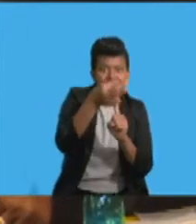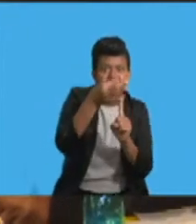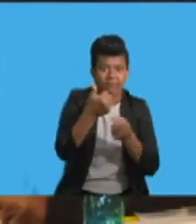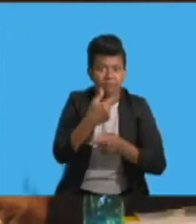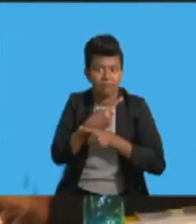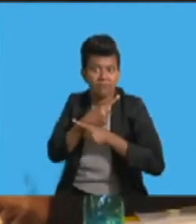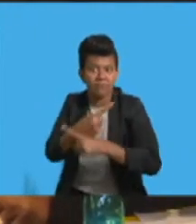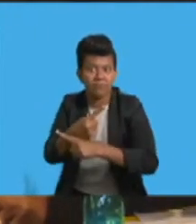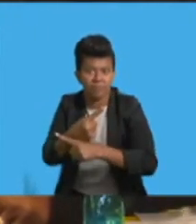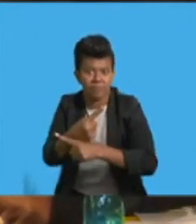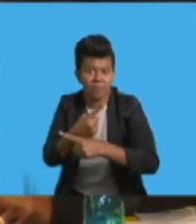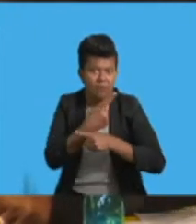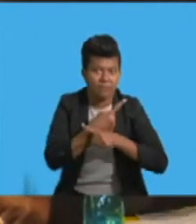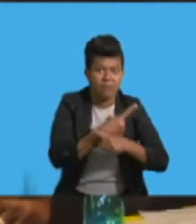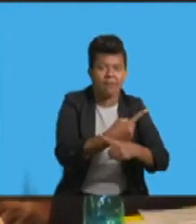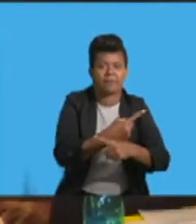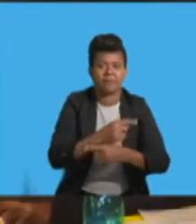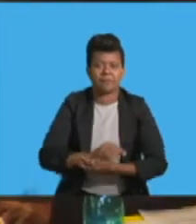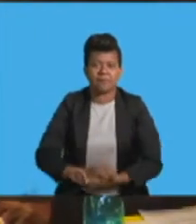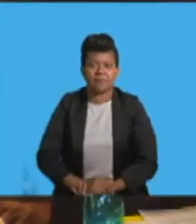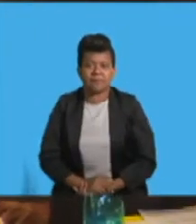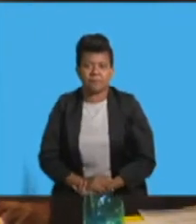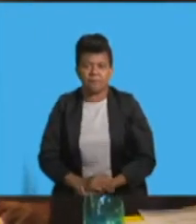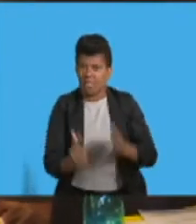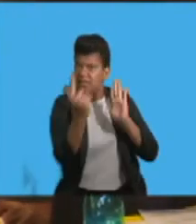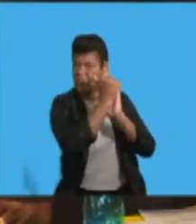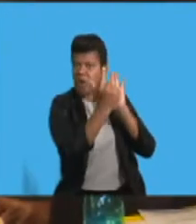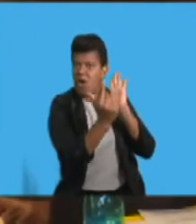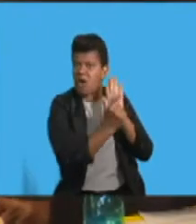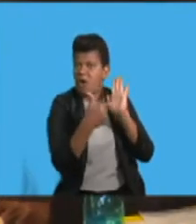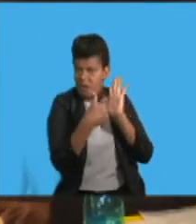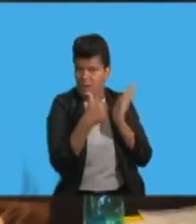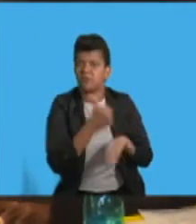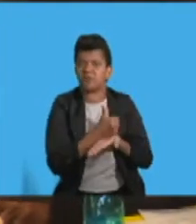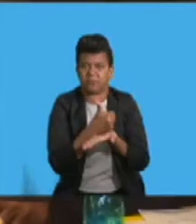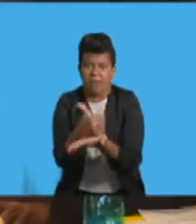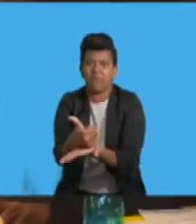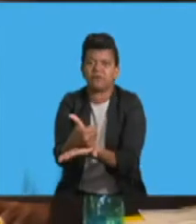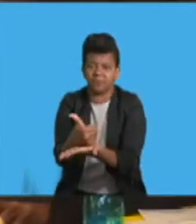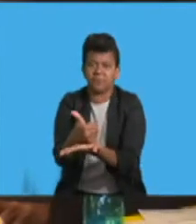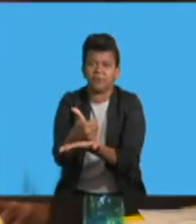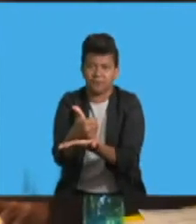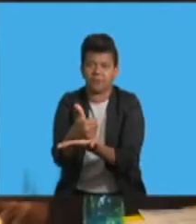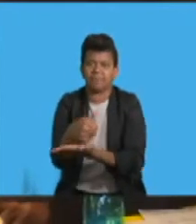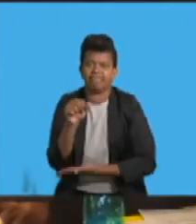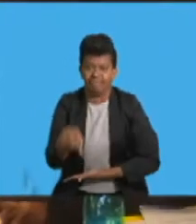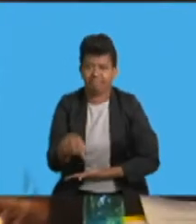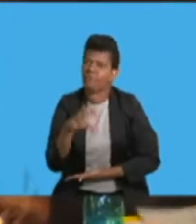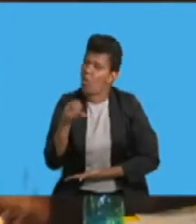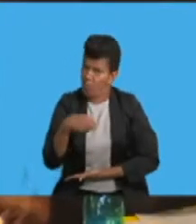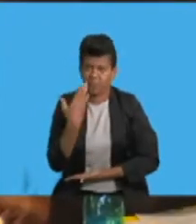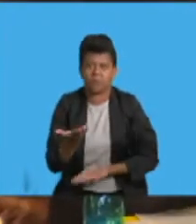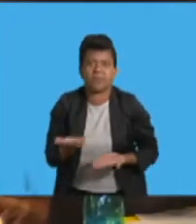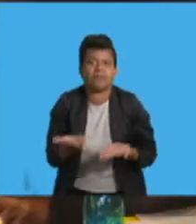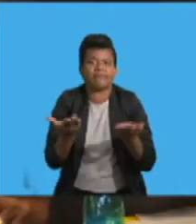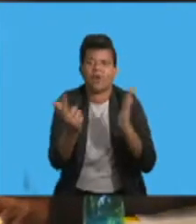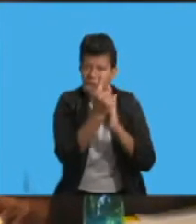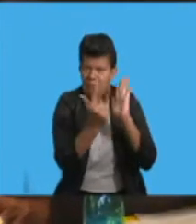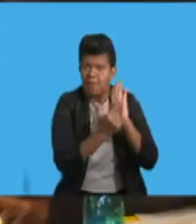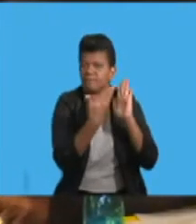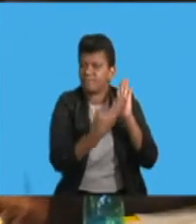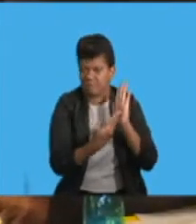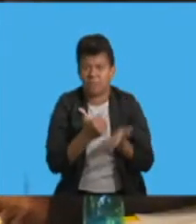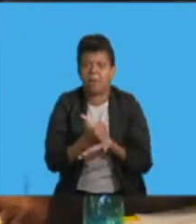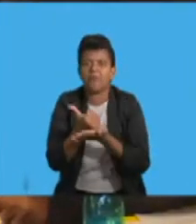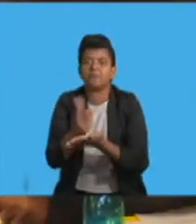Honorable Speaker, it's the Legal Aid Commission that also provides assistance, particularly lawyers, if during the first